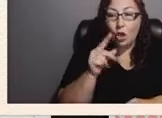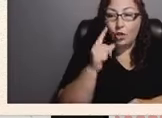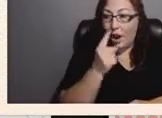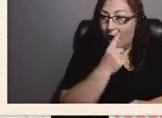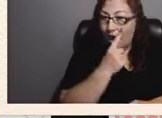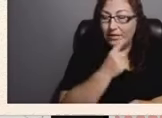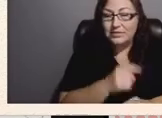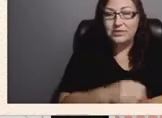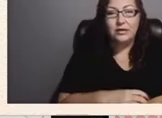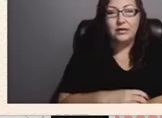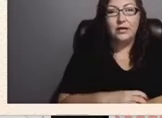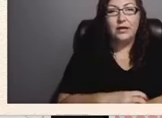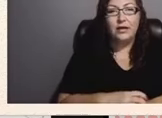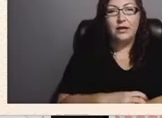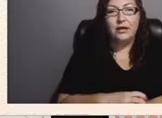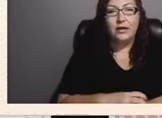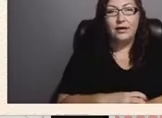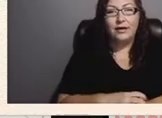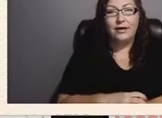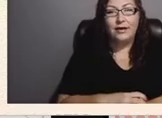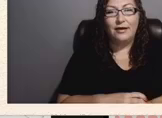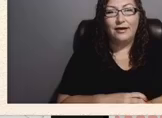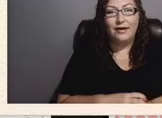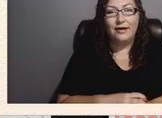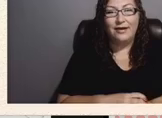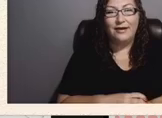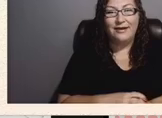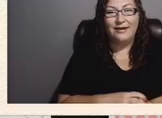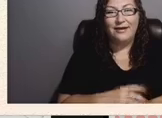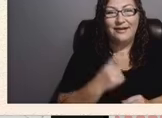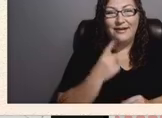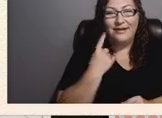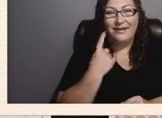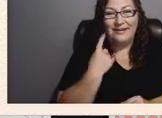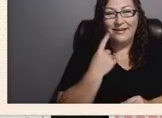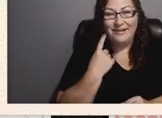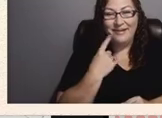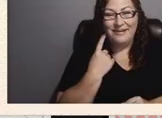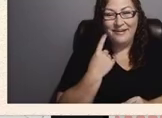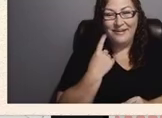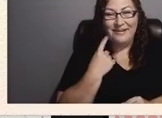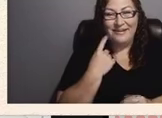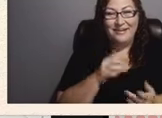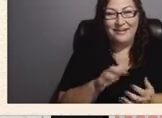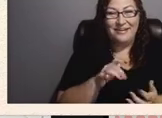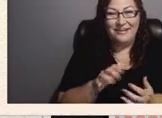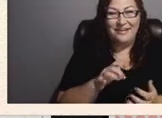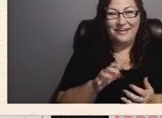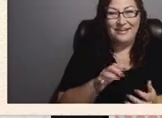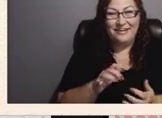know what it is. So